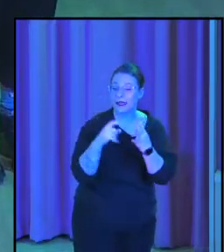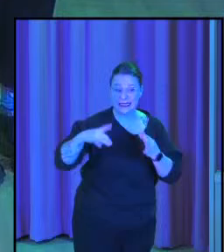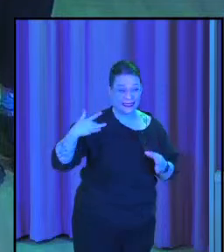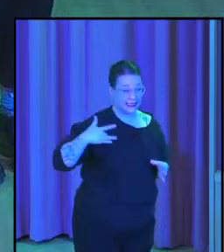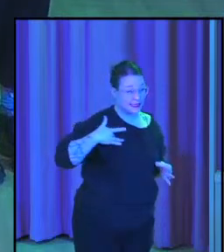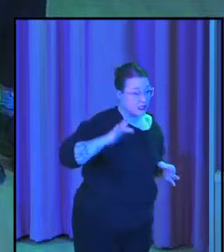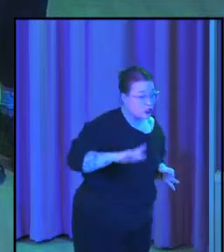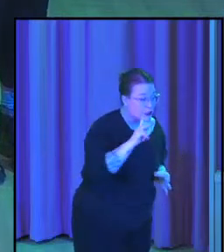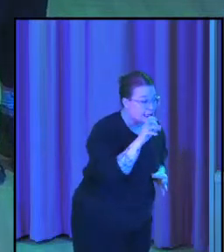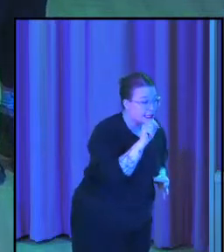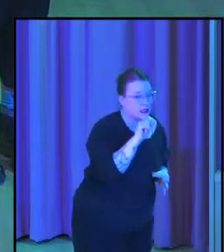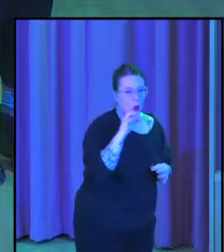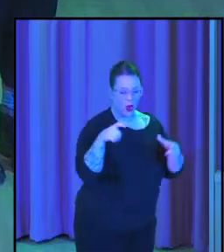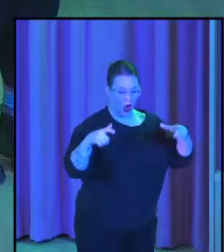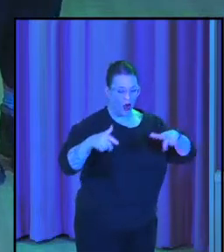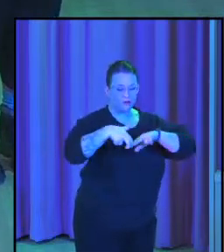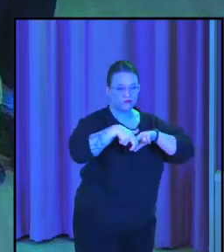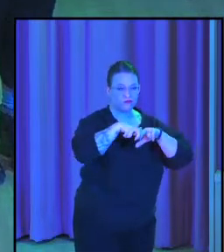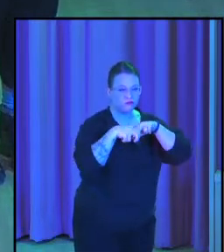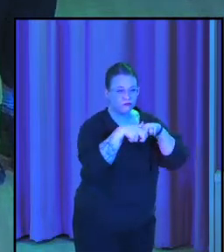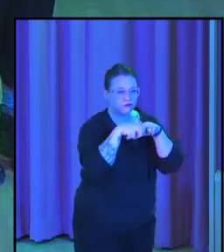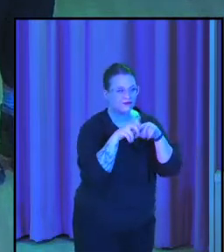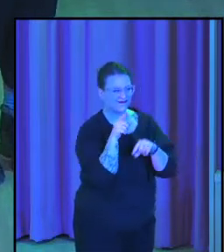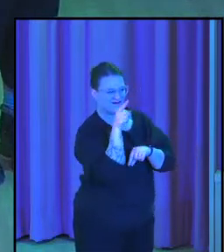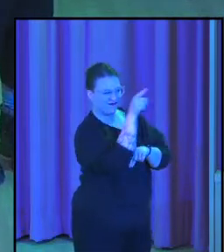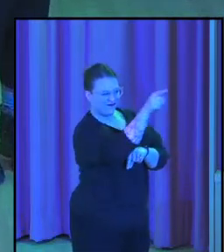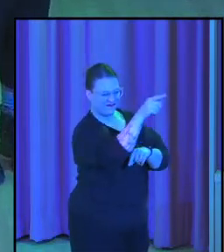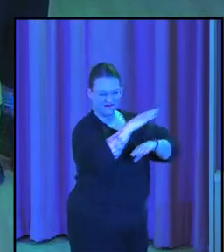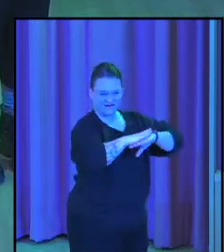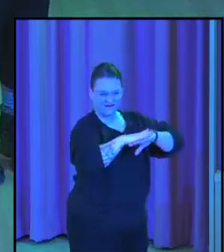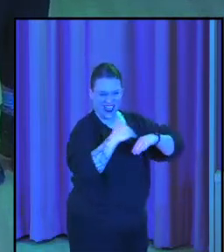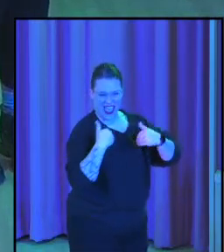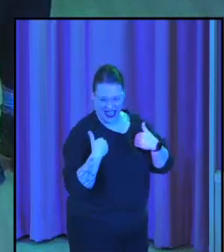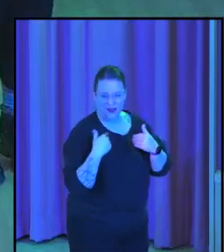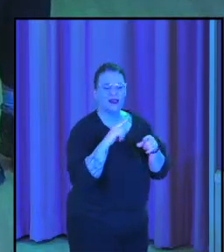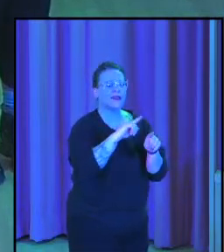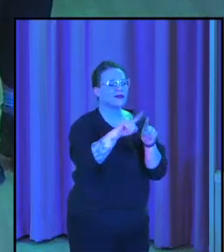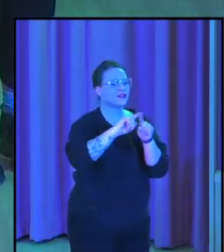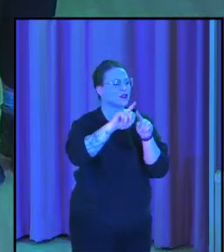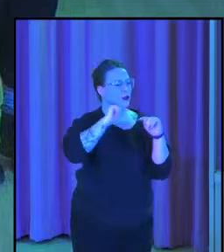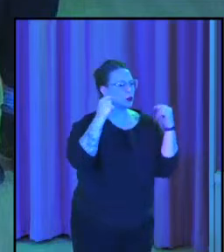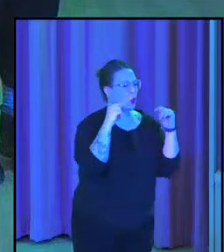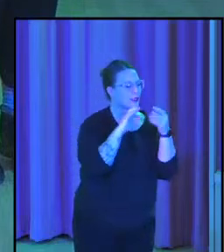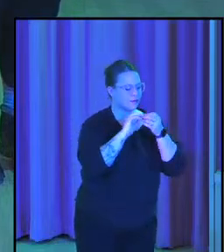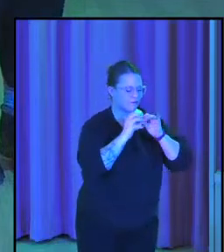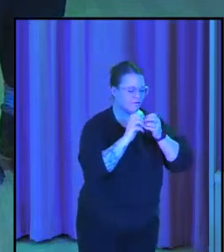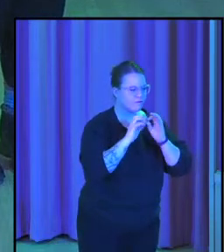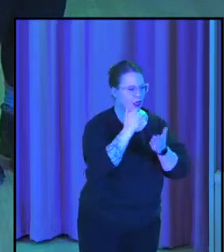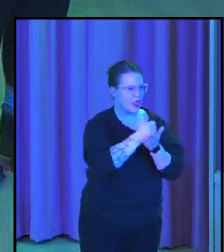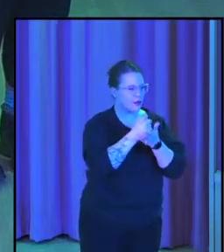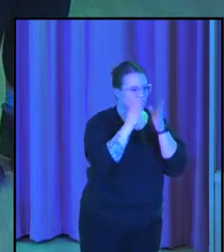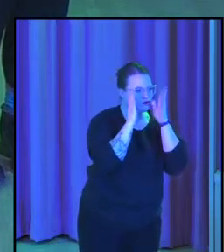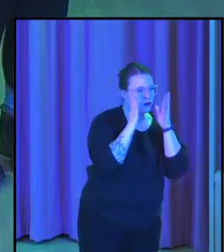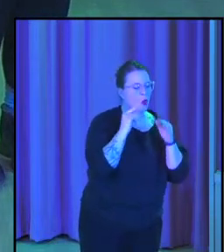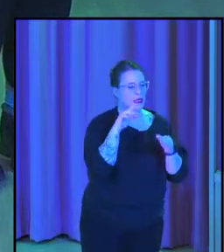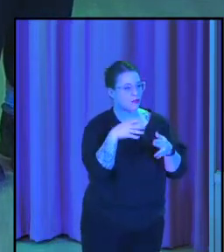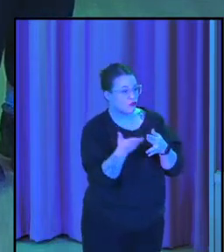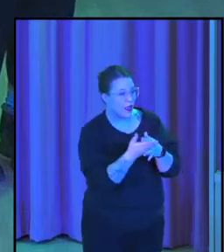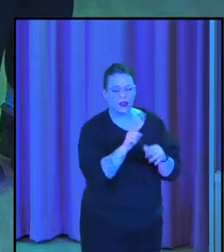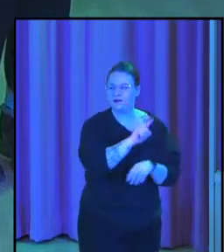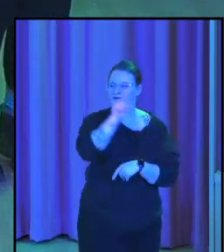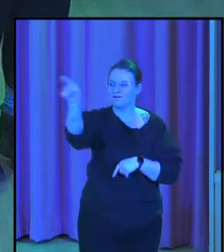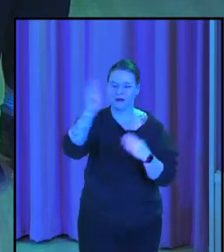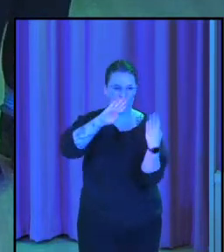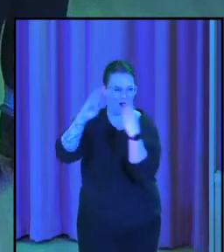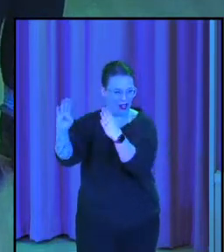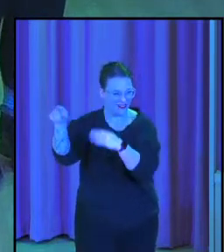seat, please go to the accessibility kiosk right in the back there. We also have some fidgets and coloring right down the hall if anyone in your family needs a little break. Now,